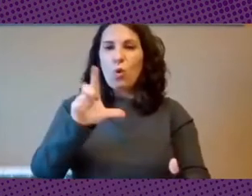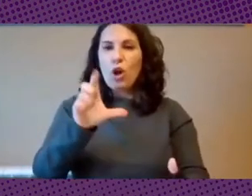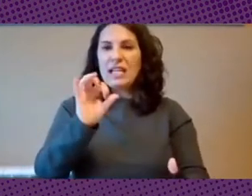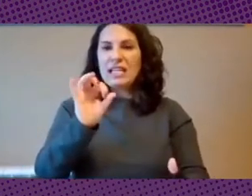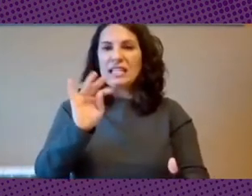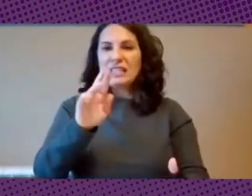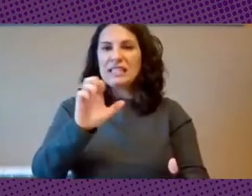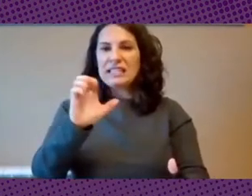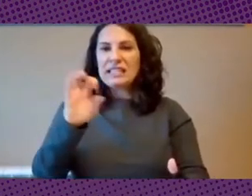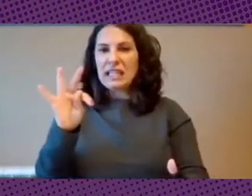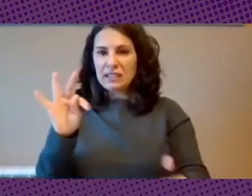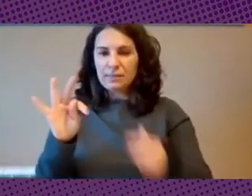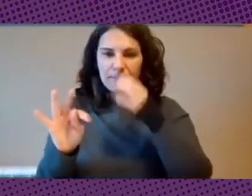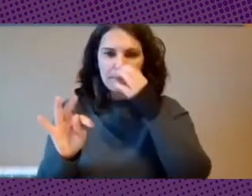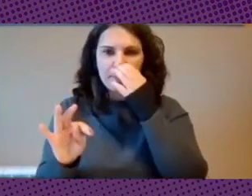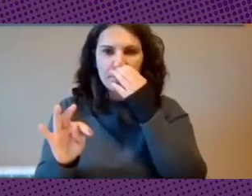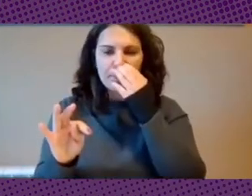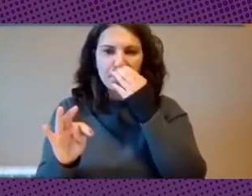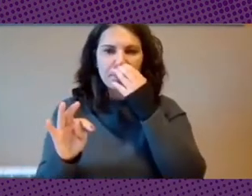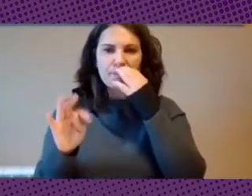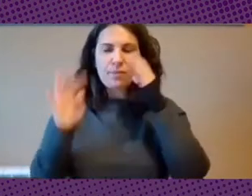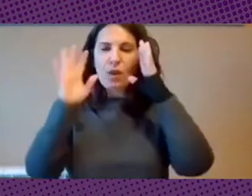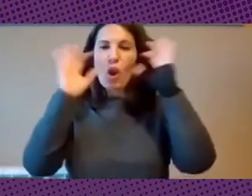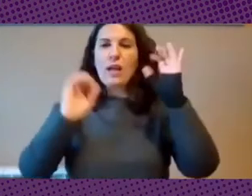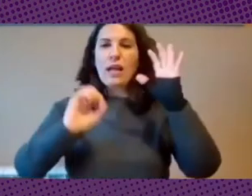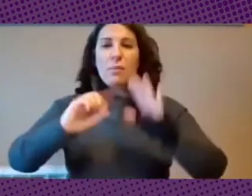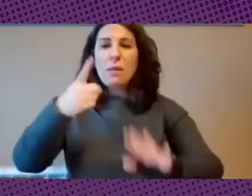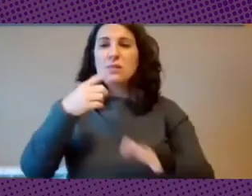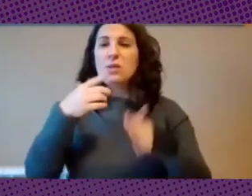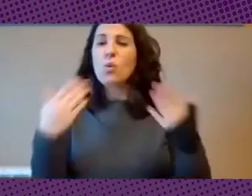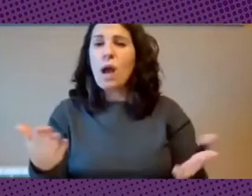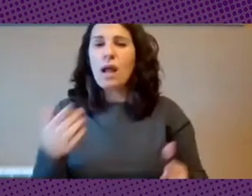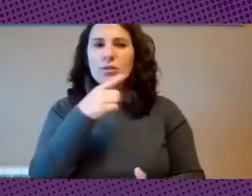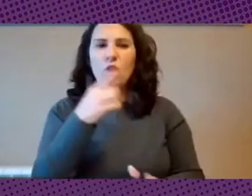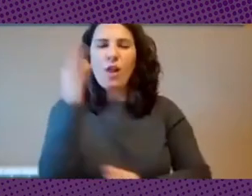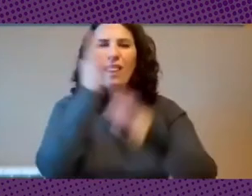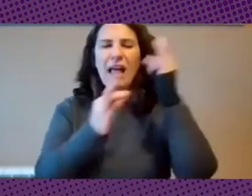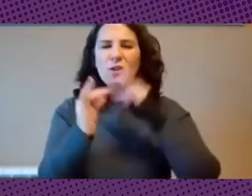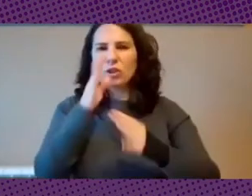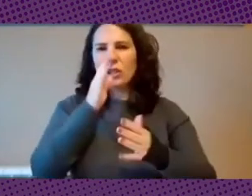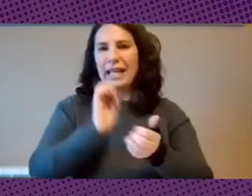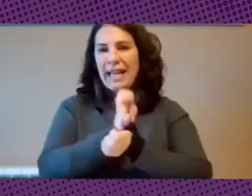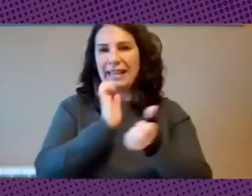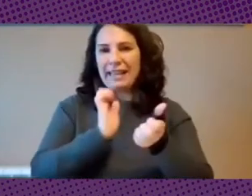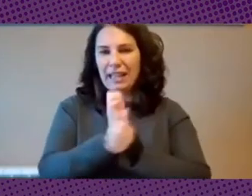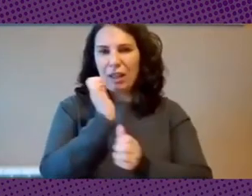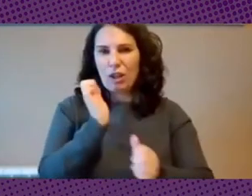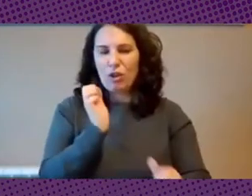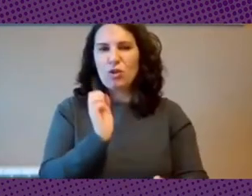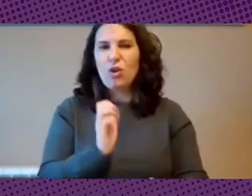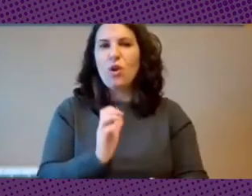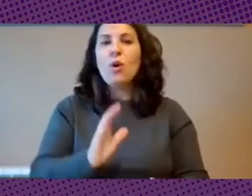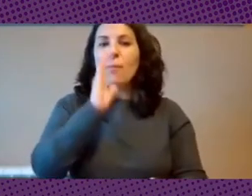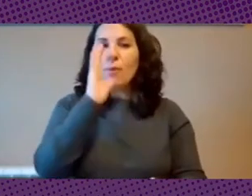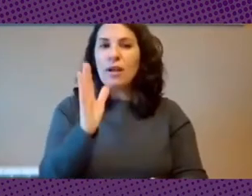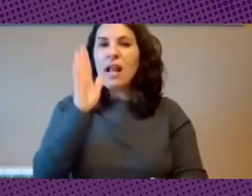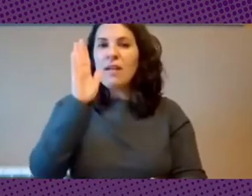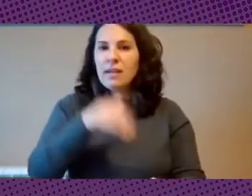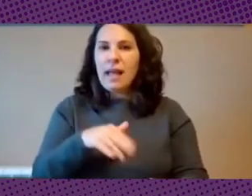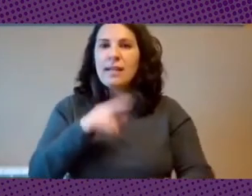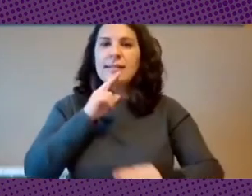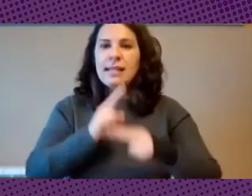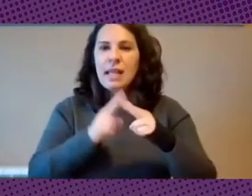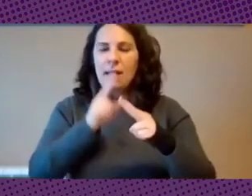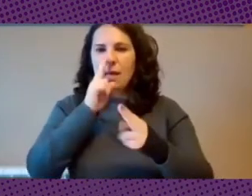data in the sense that the digital footprint of any smartphone user can be